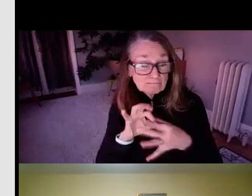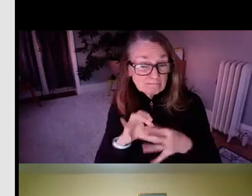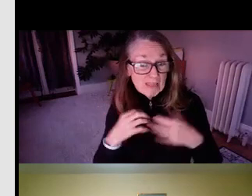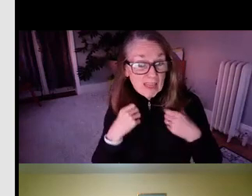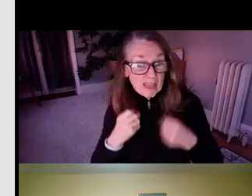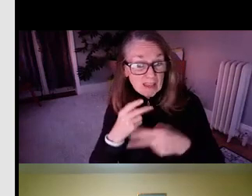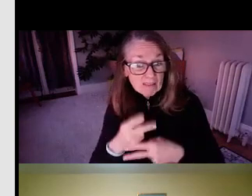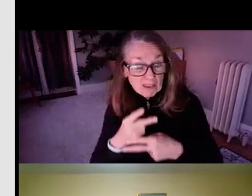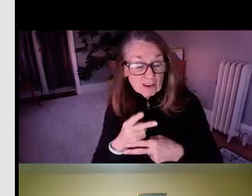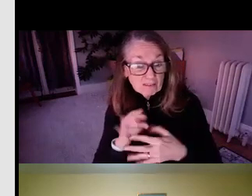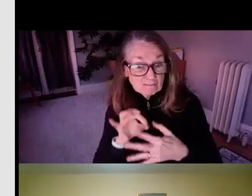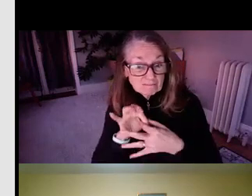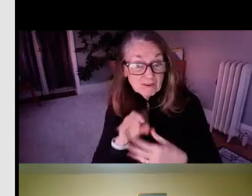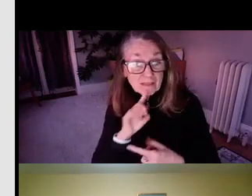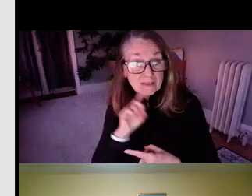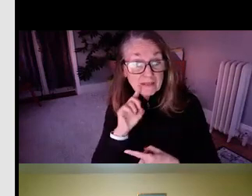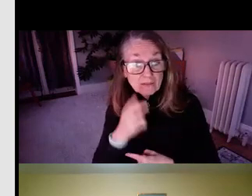what Ernest said.